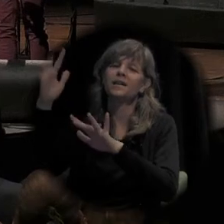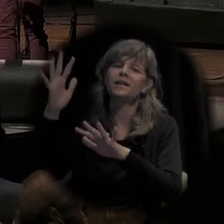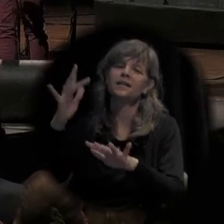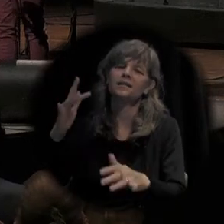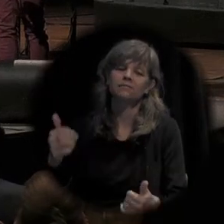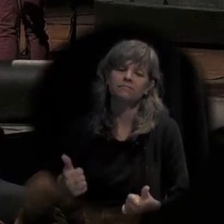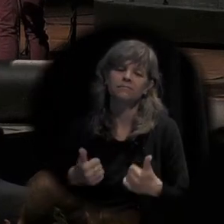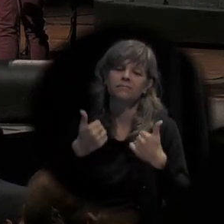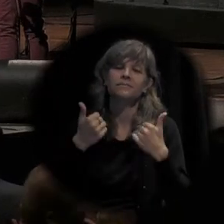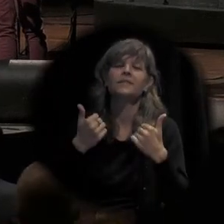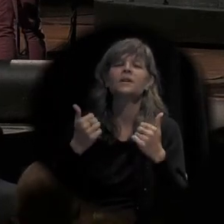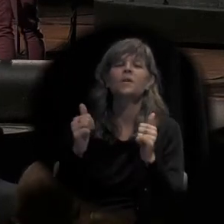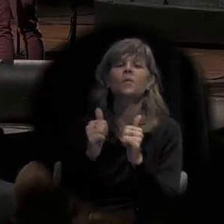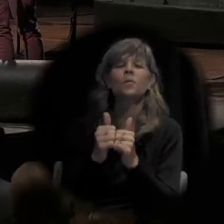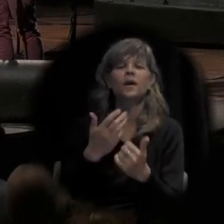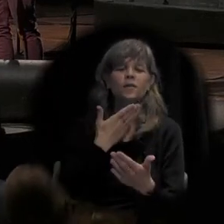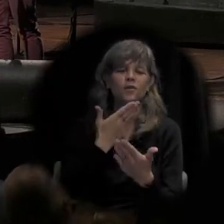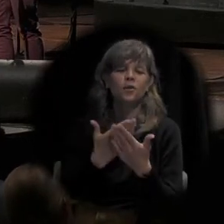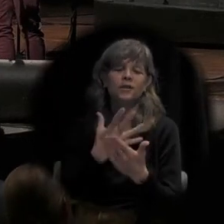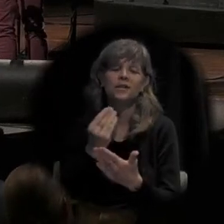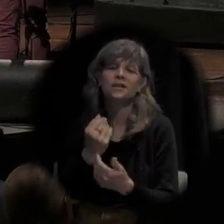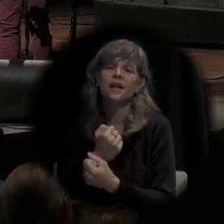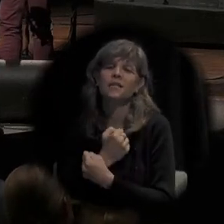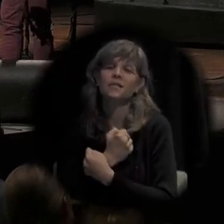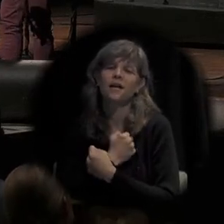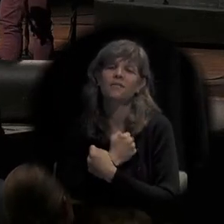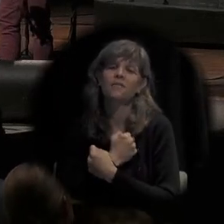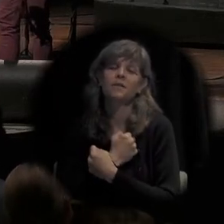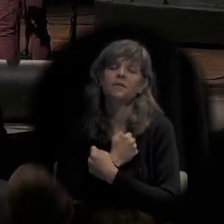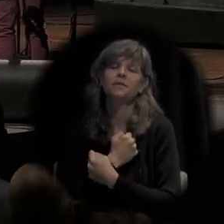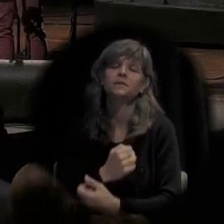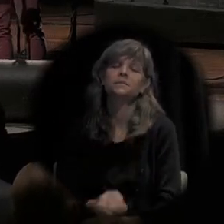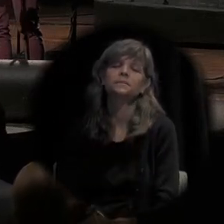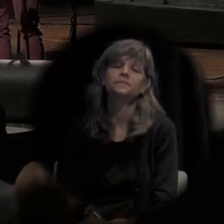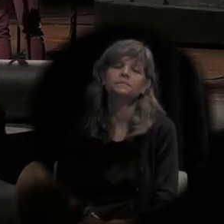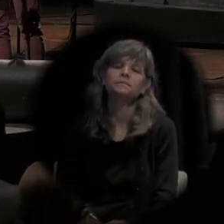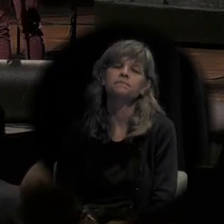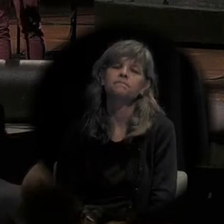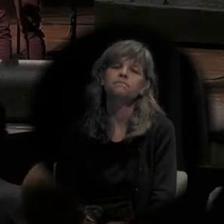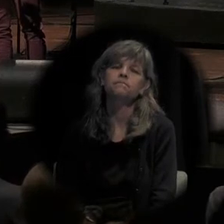of goodness and love.